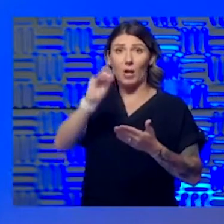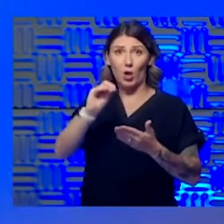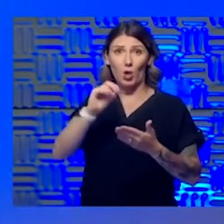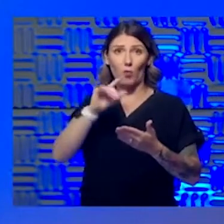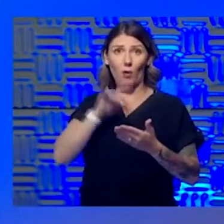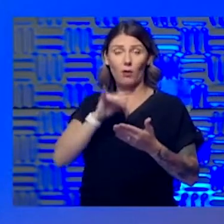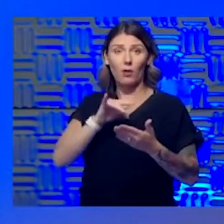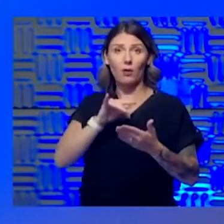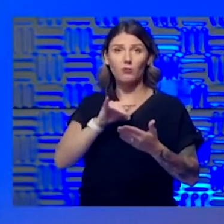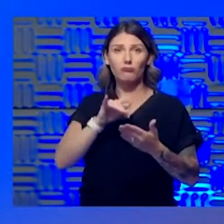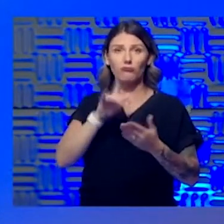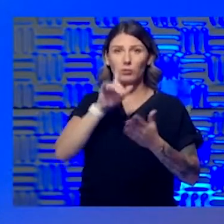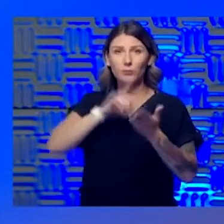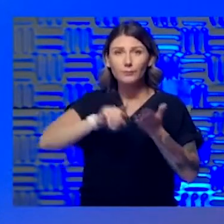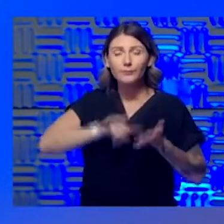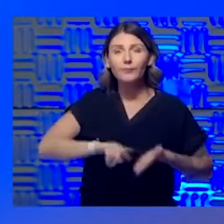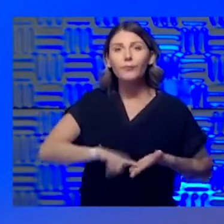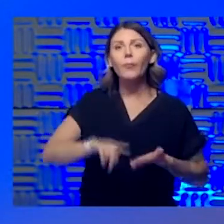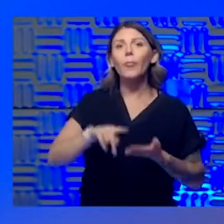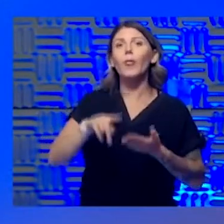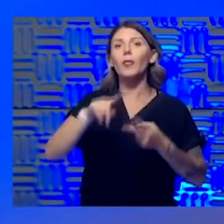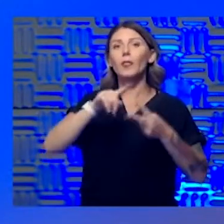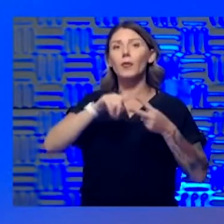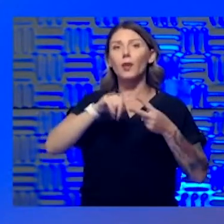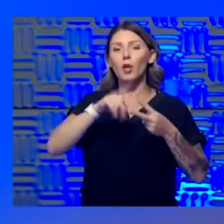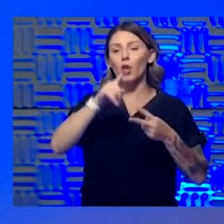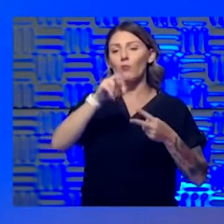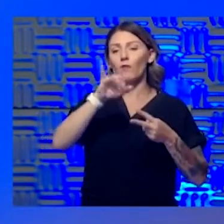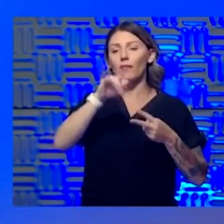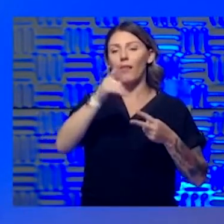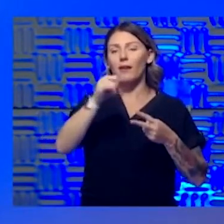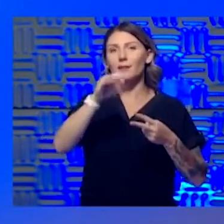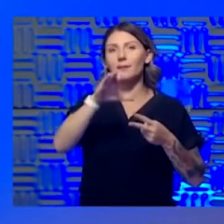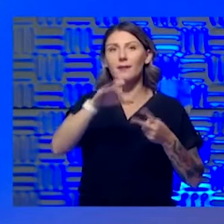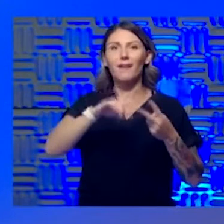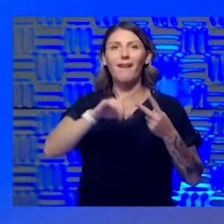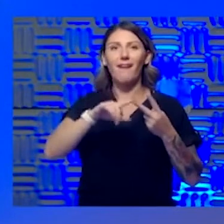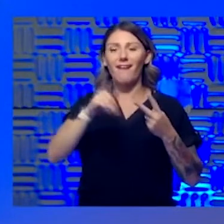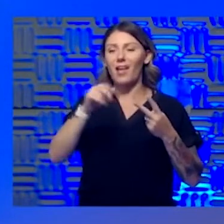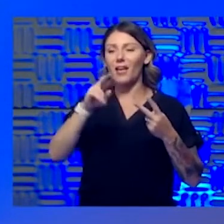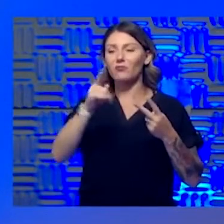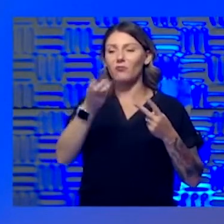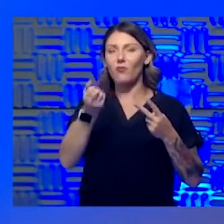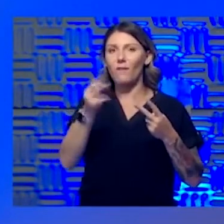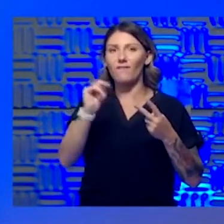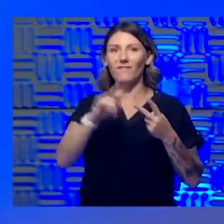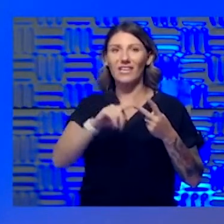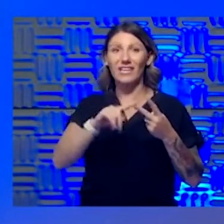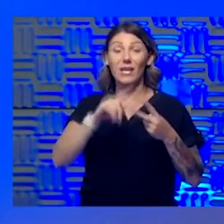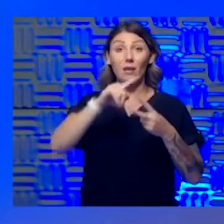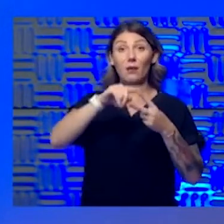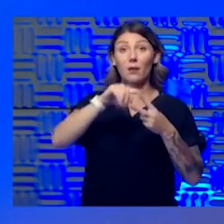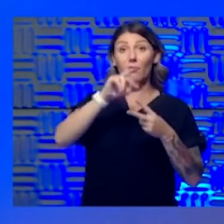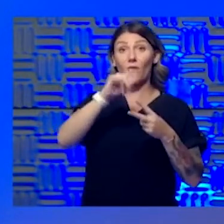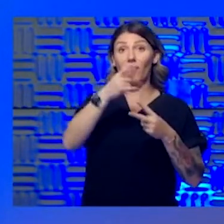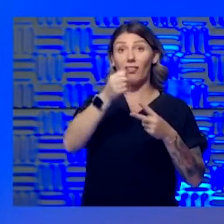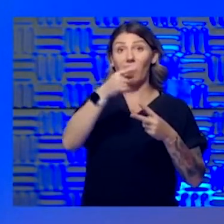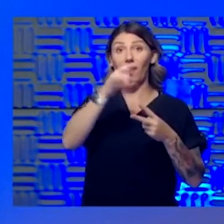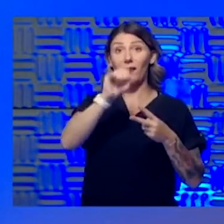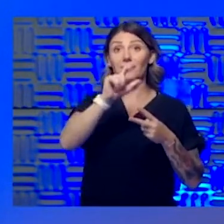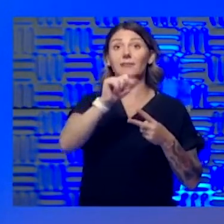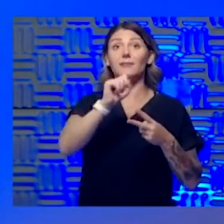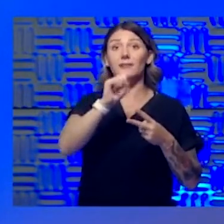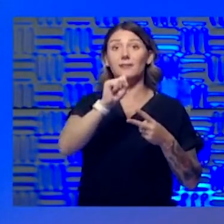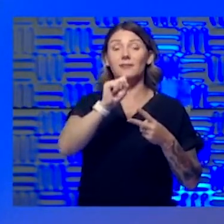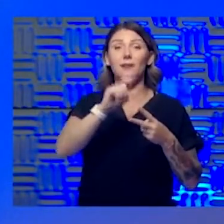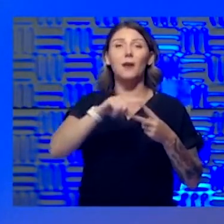at prophylaxis using hydroxychloroquine against SARS-CoV-2. So again, prophylaxis means we're trying to protect you from